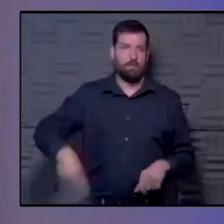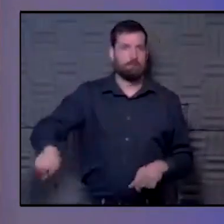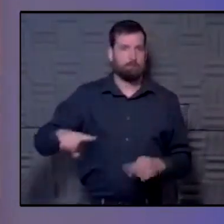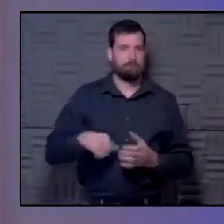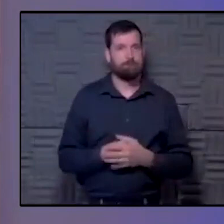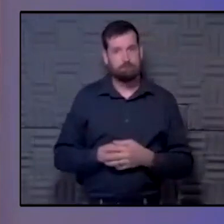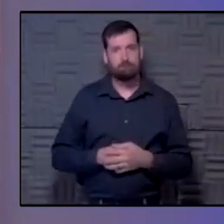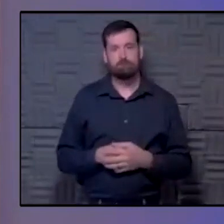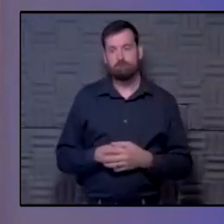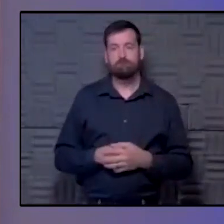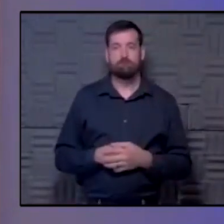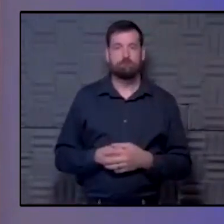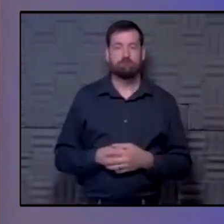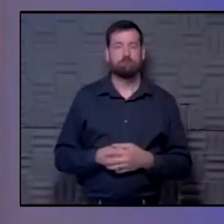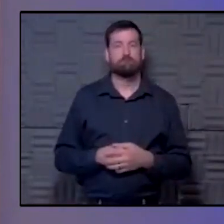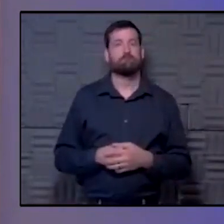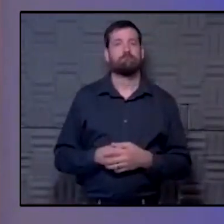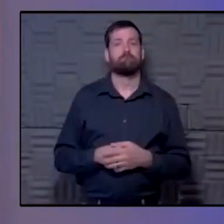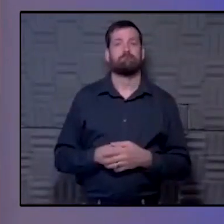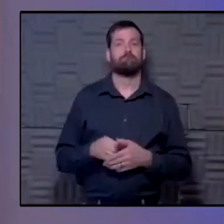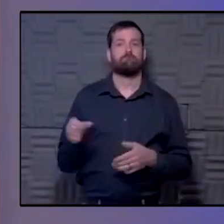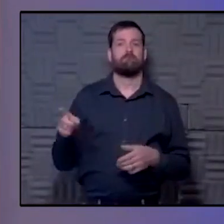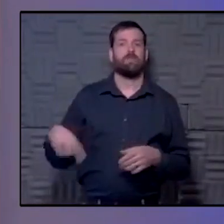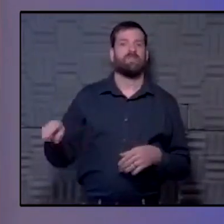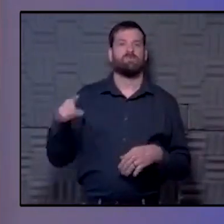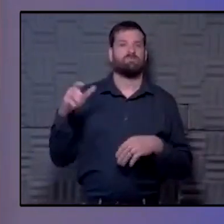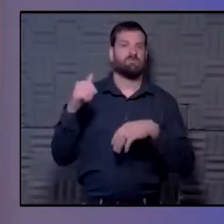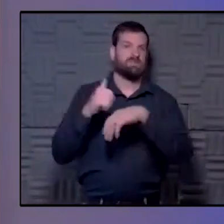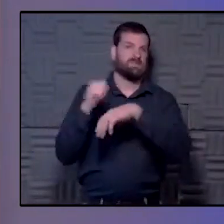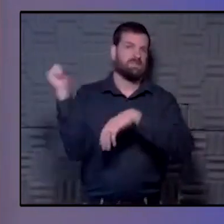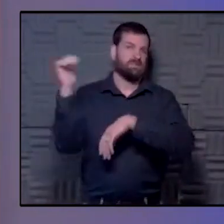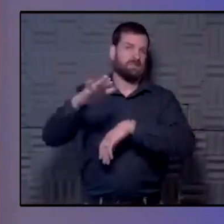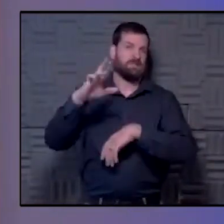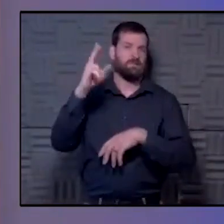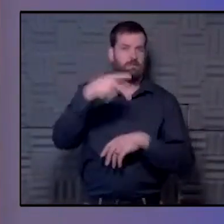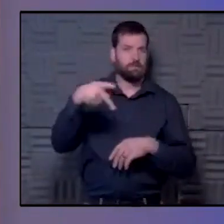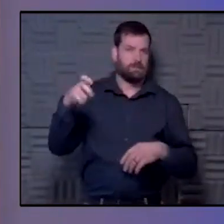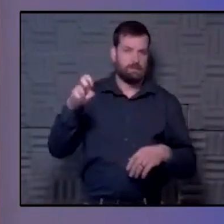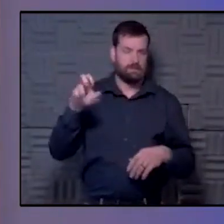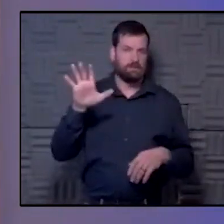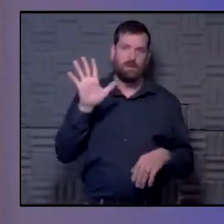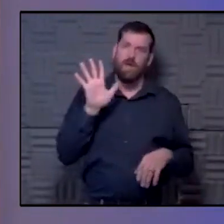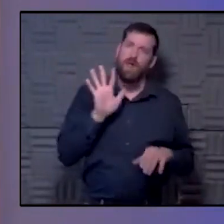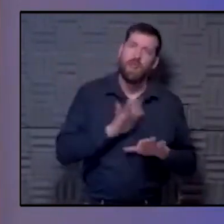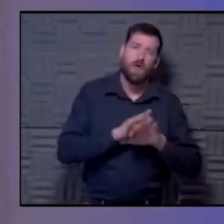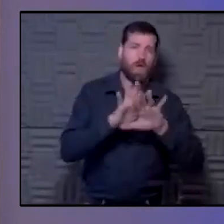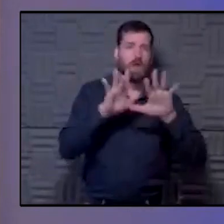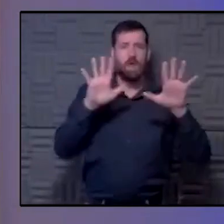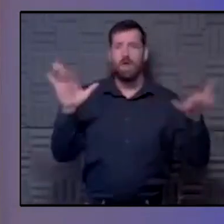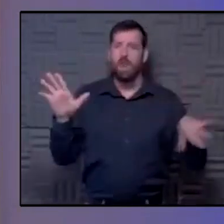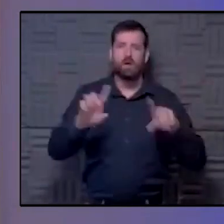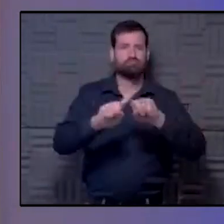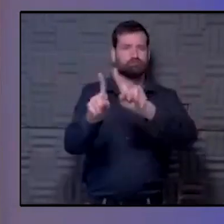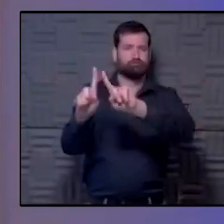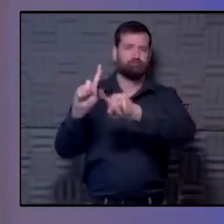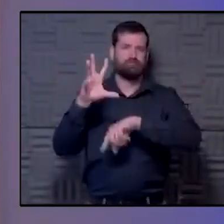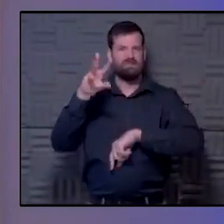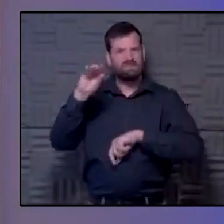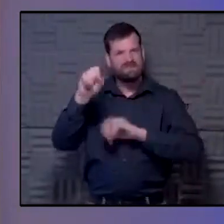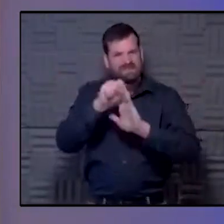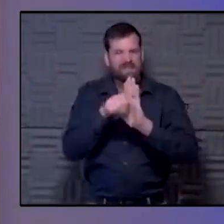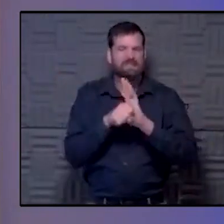And they have been sending PPE out all over to all 50 states, countries all over